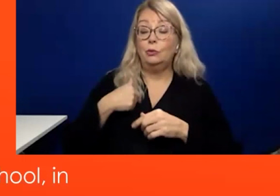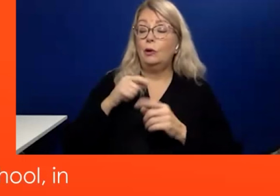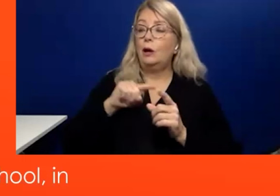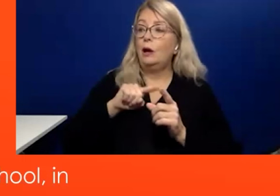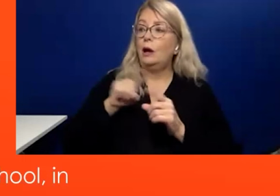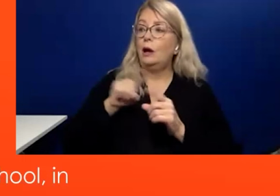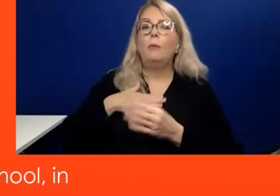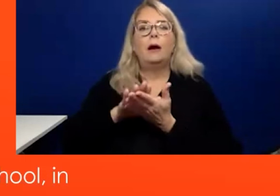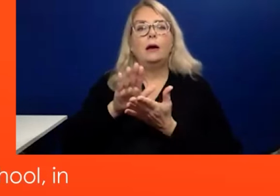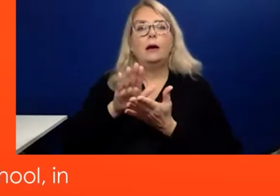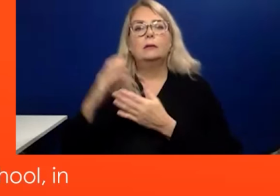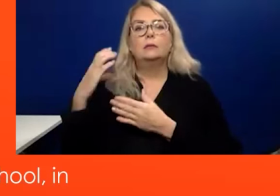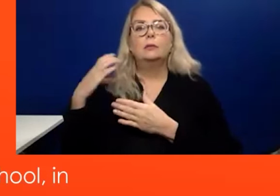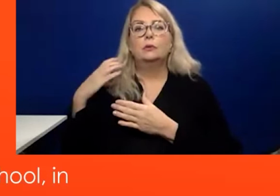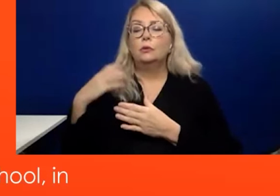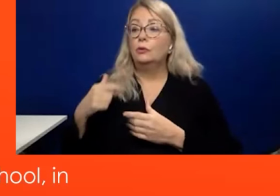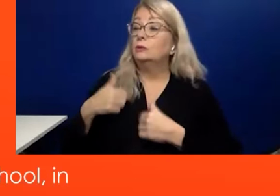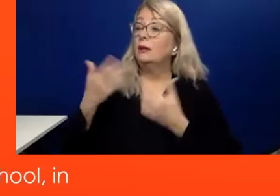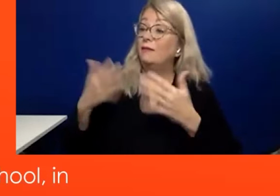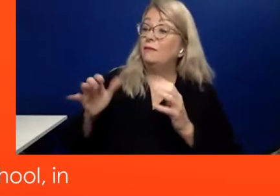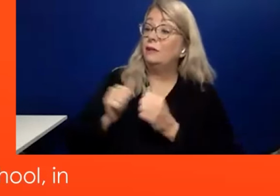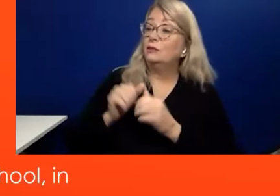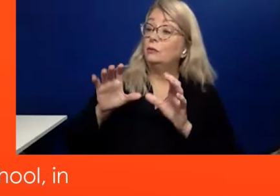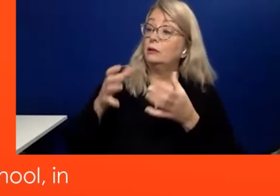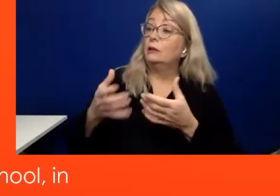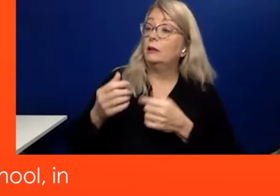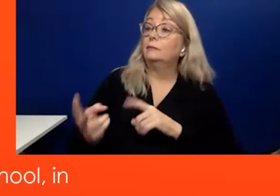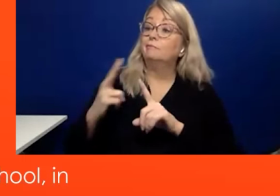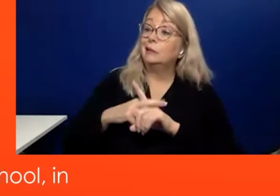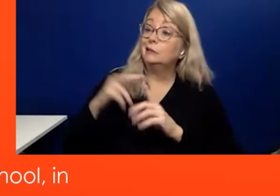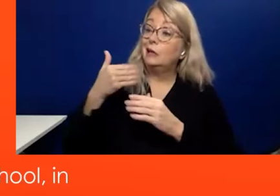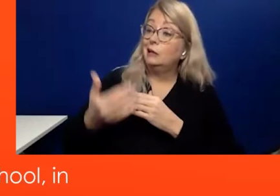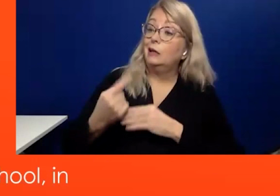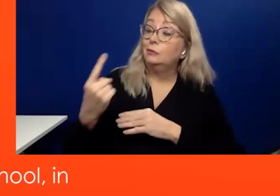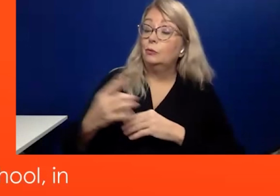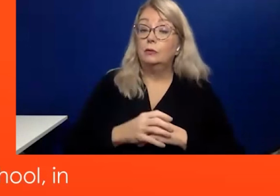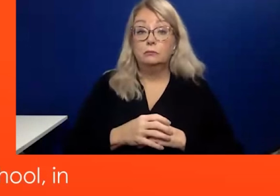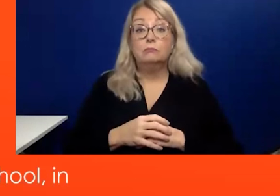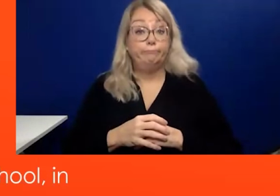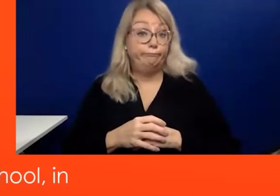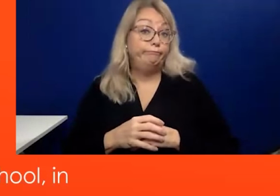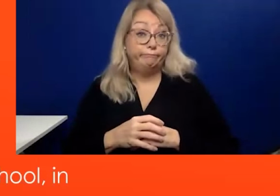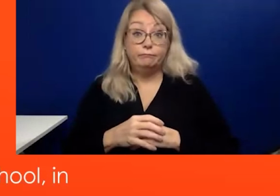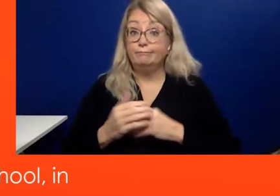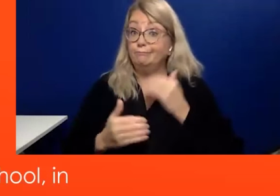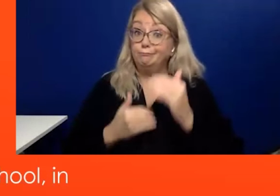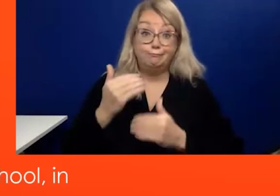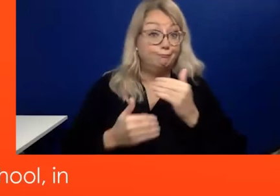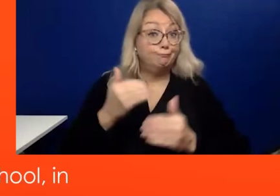course. I want the next one. It would assign me the next one. I was able to get through multiple 3-unit